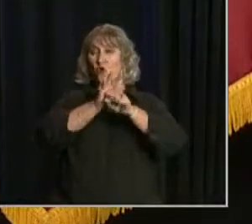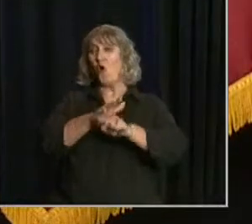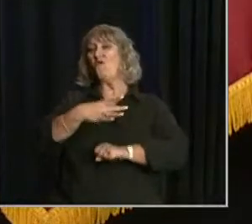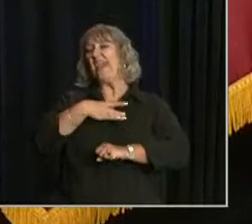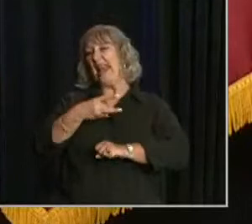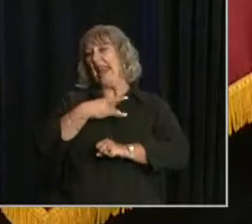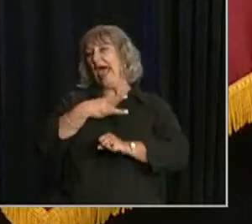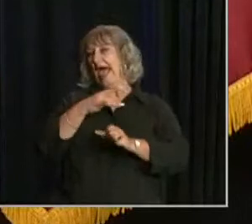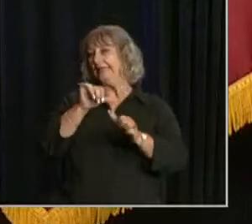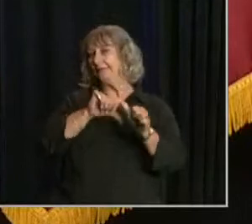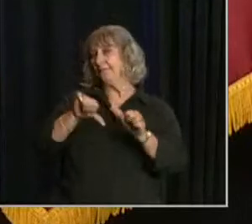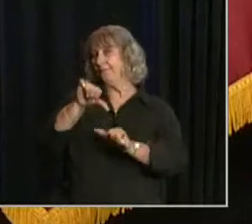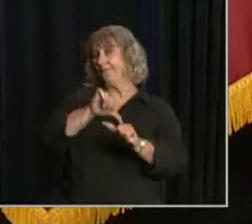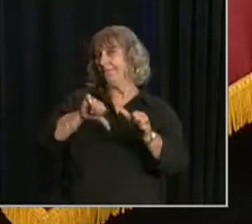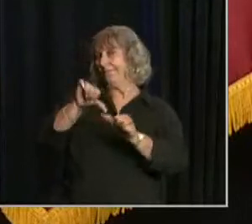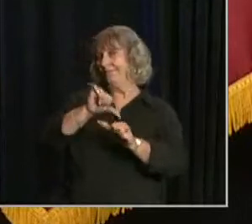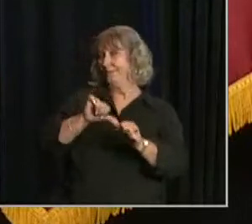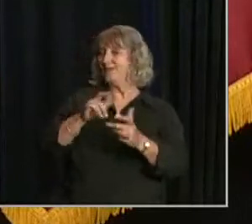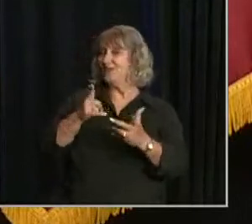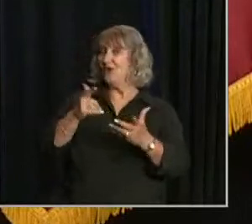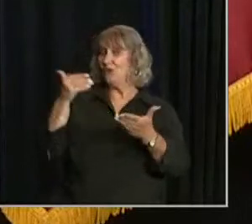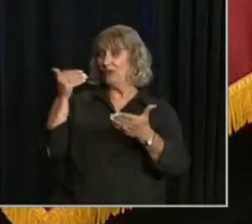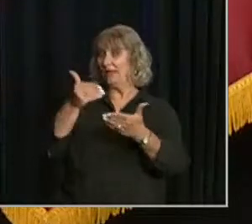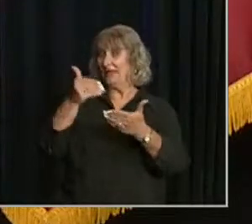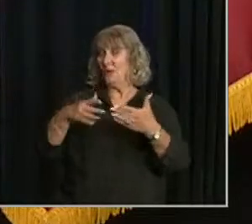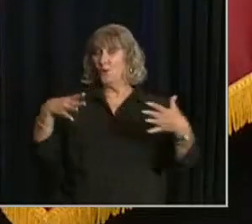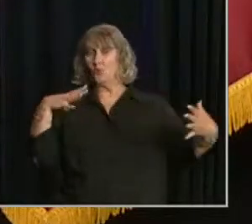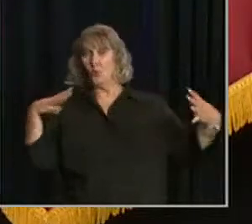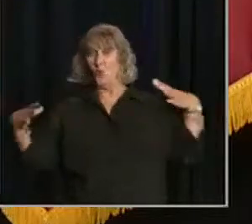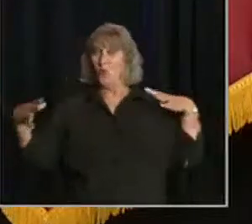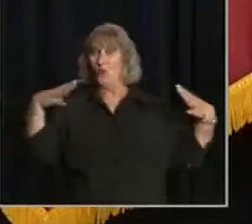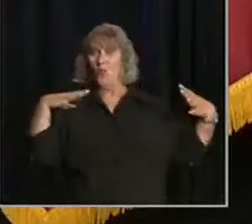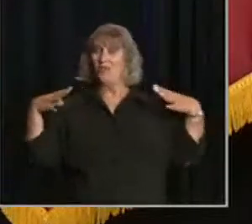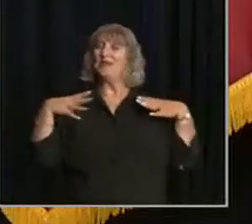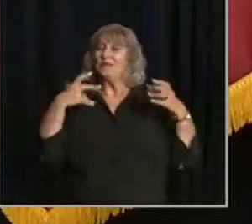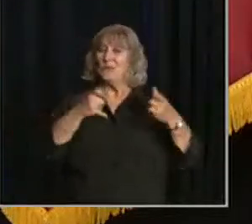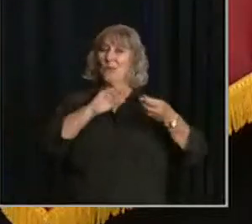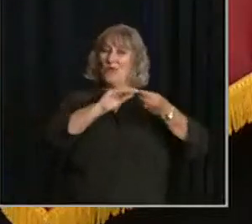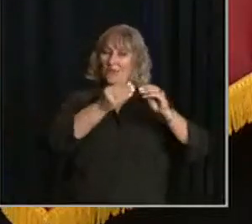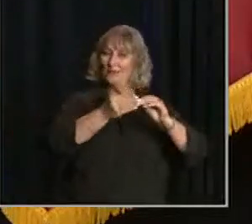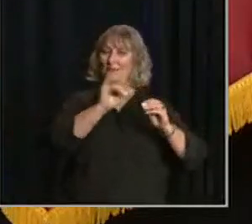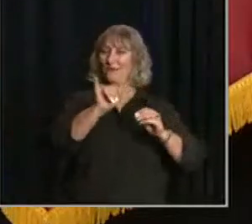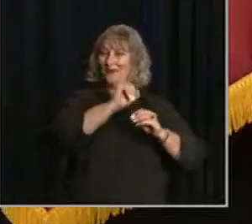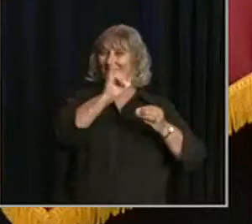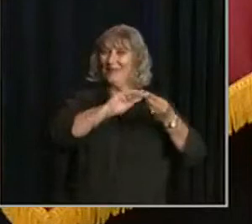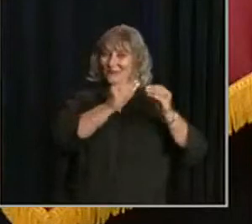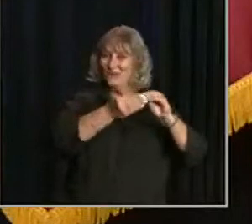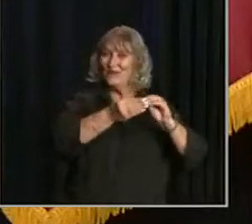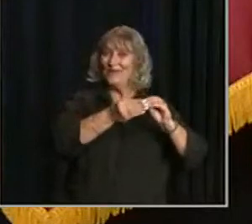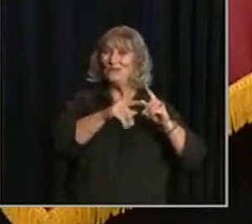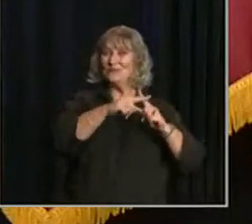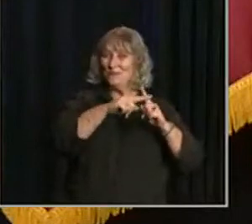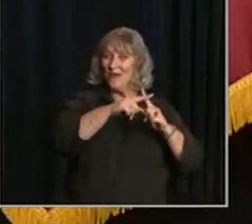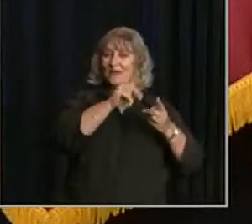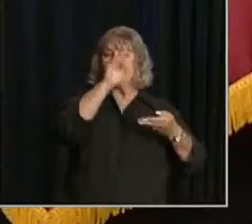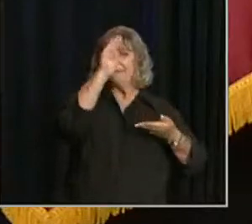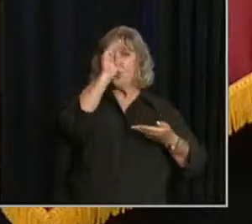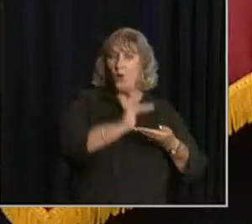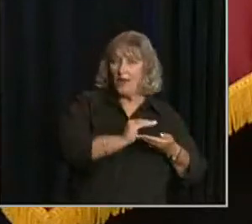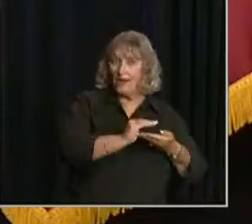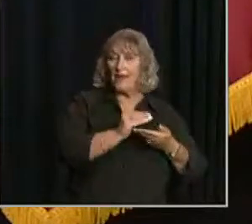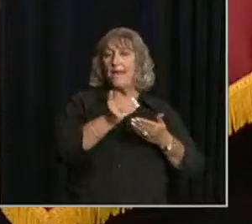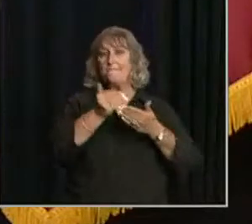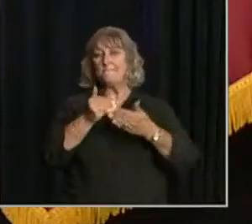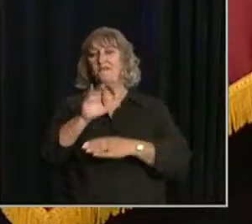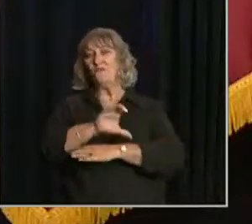so as we gear up towards the holidays again, we want to get these numbers as low as possible and the infection rates as low as possible. If you've not received your second